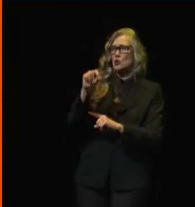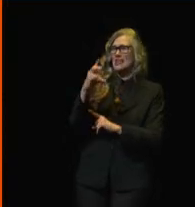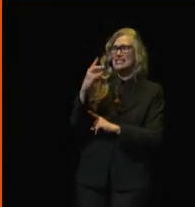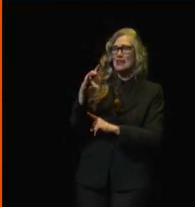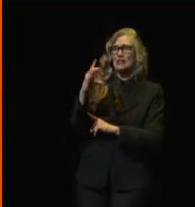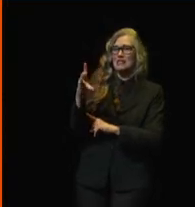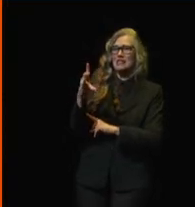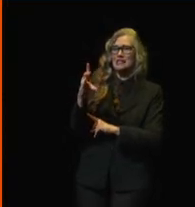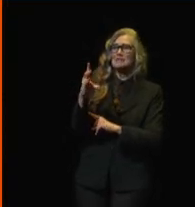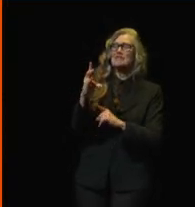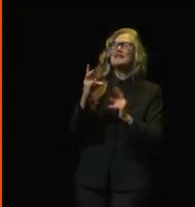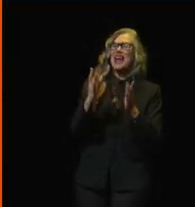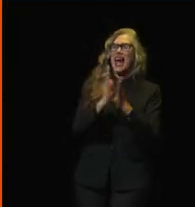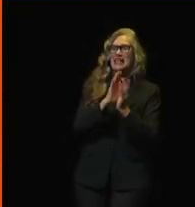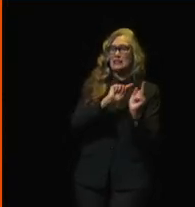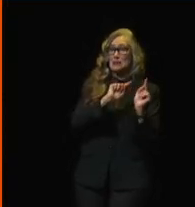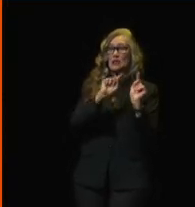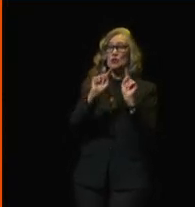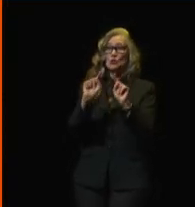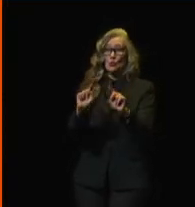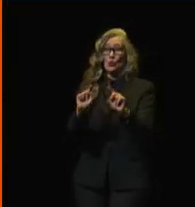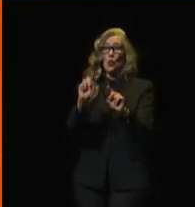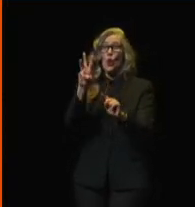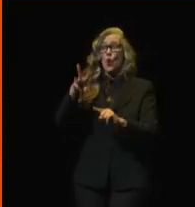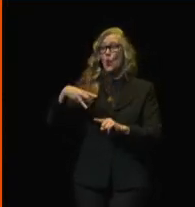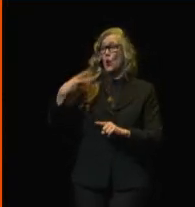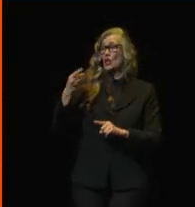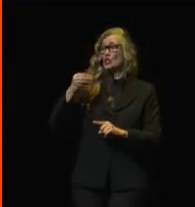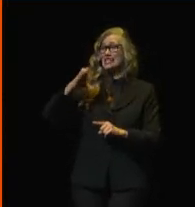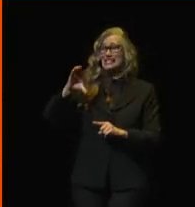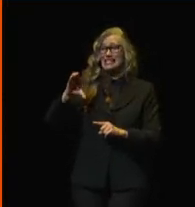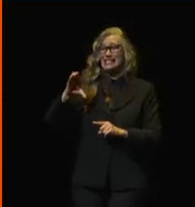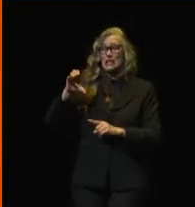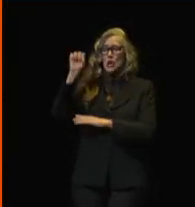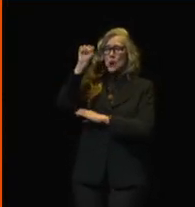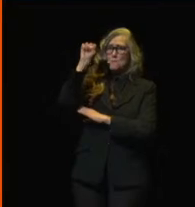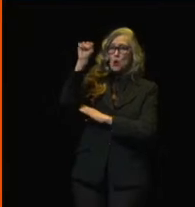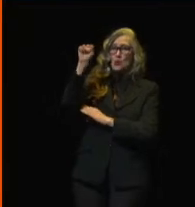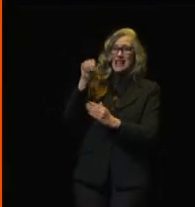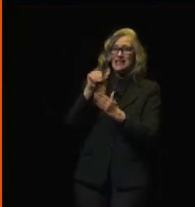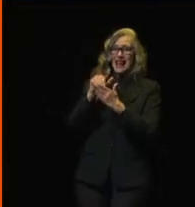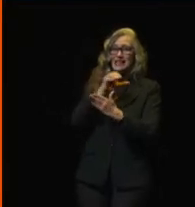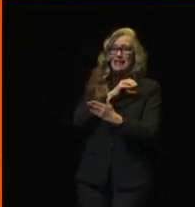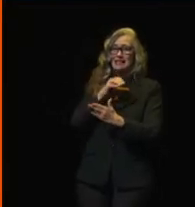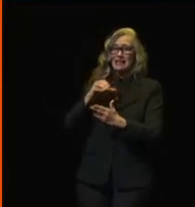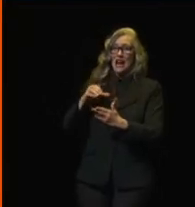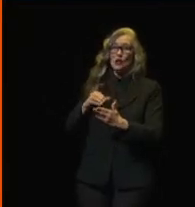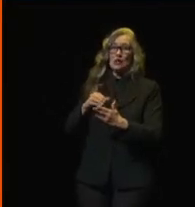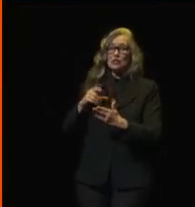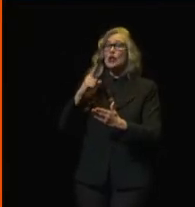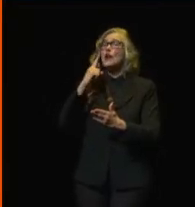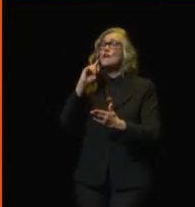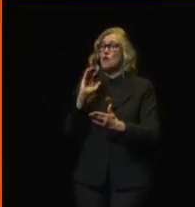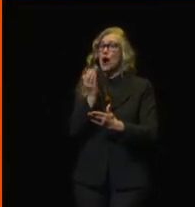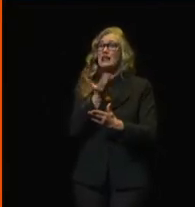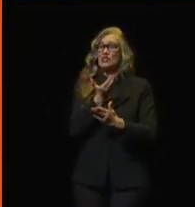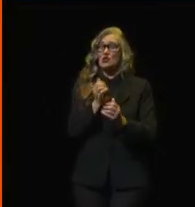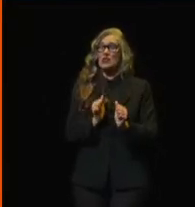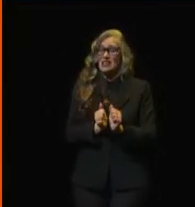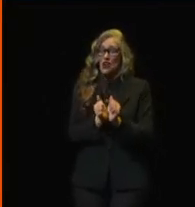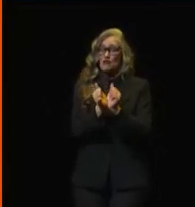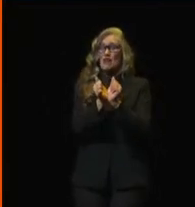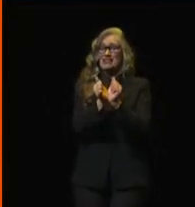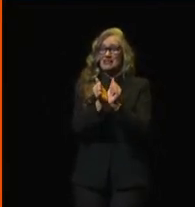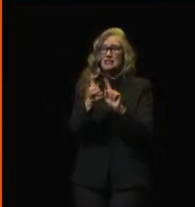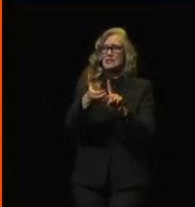stop Congress from taking away his health care and that of millions of others. We sang, "This land is your land," as the Capitol